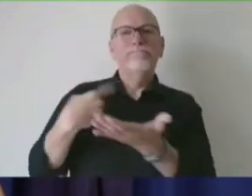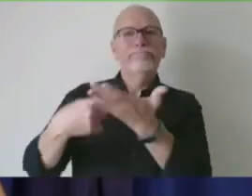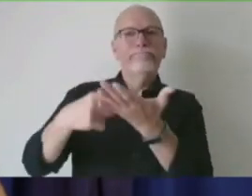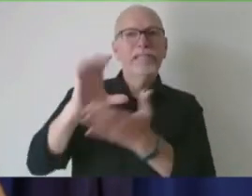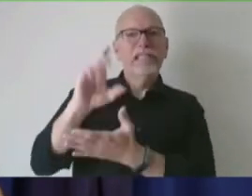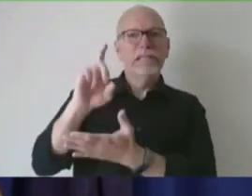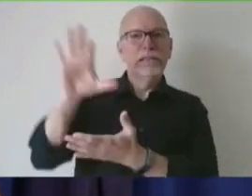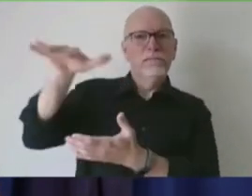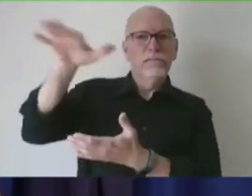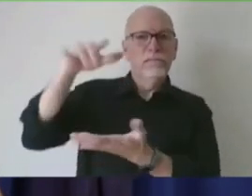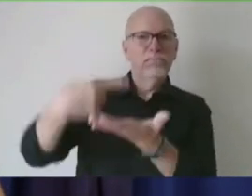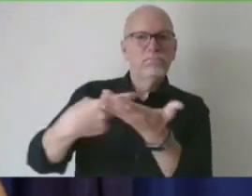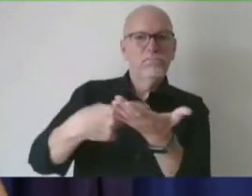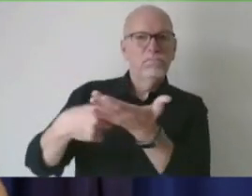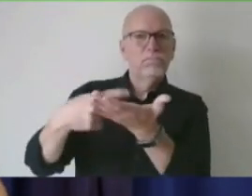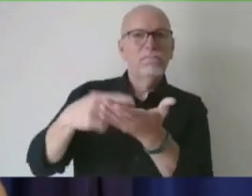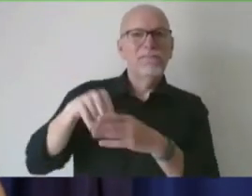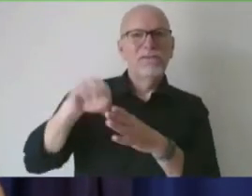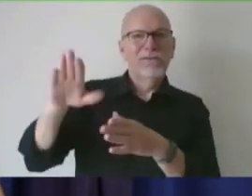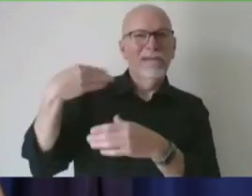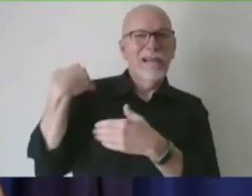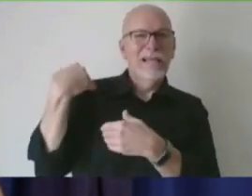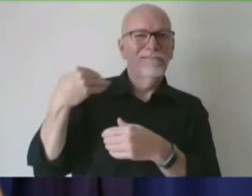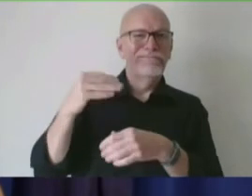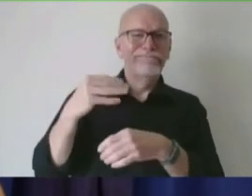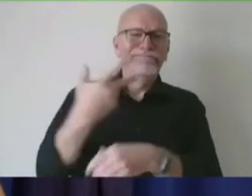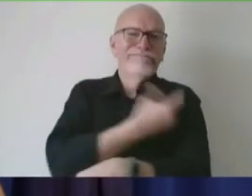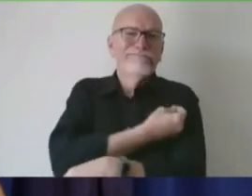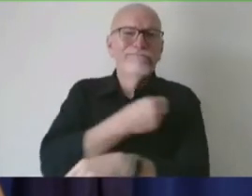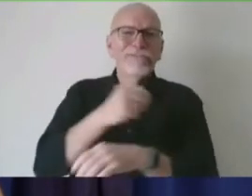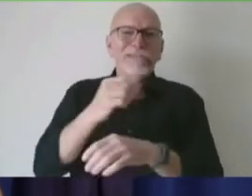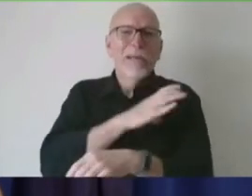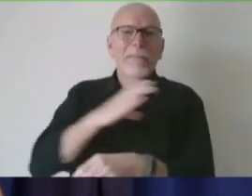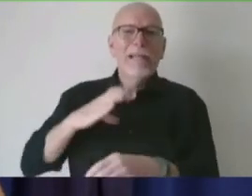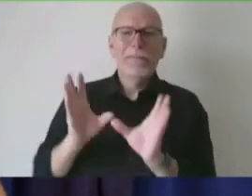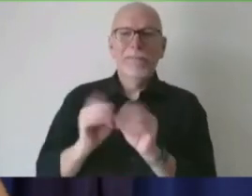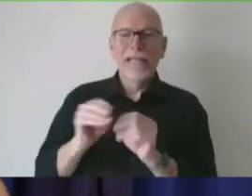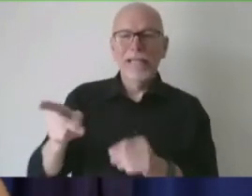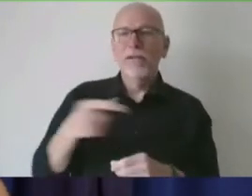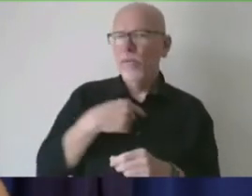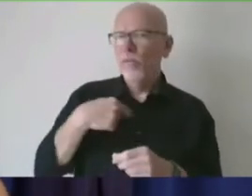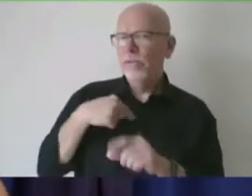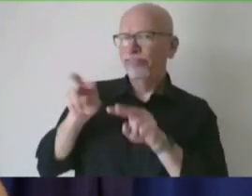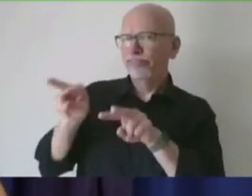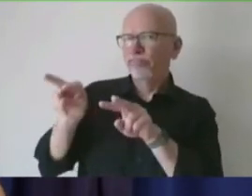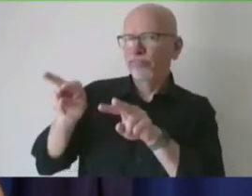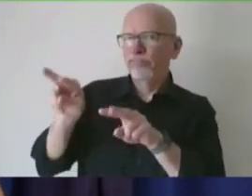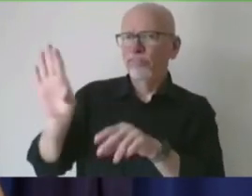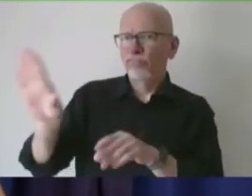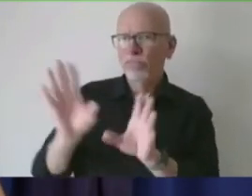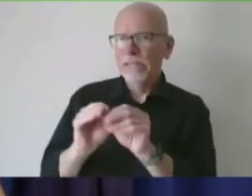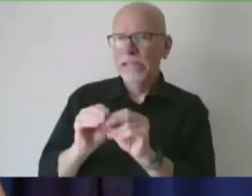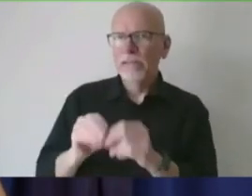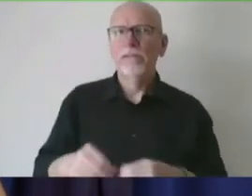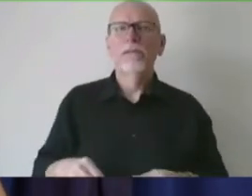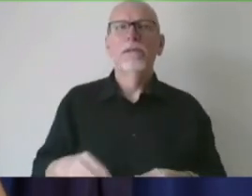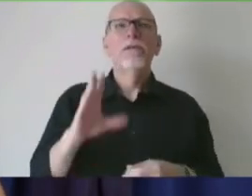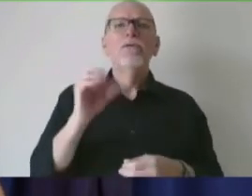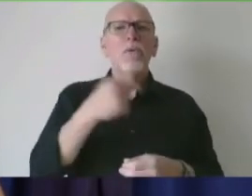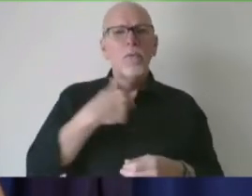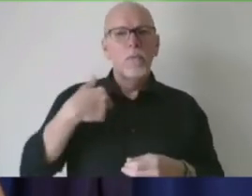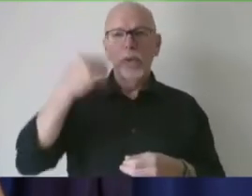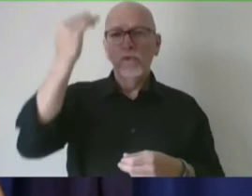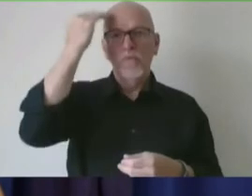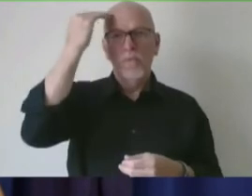now on both their last immunization practice committee meetings, and we pay very close attention to those. So we know that there's